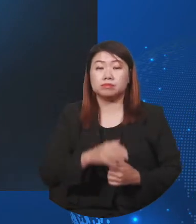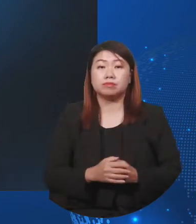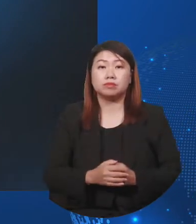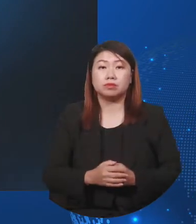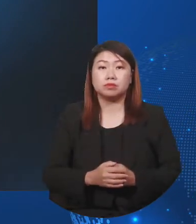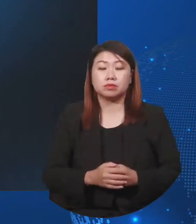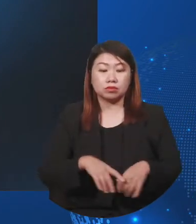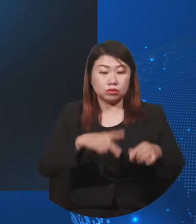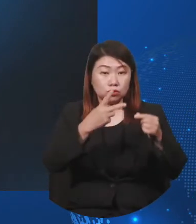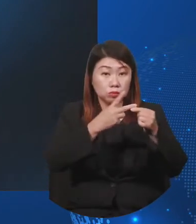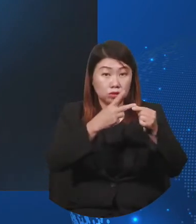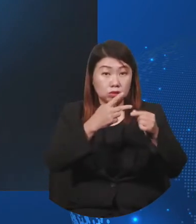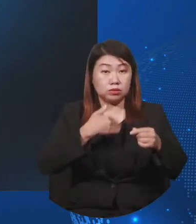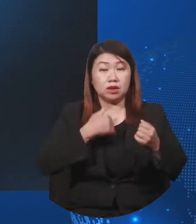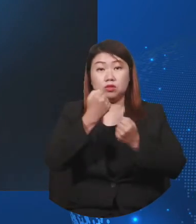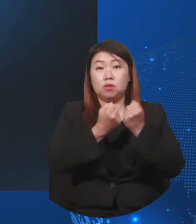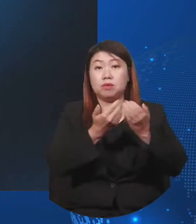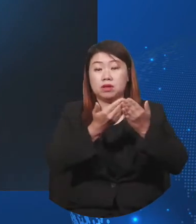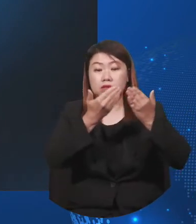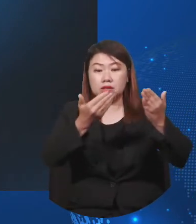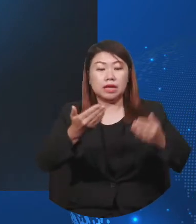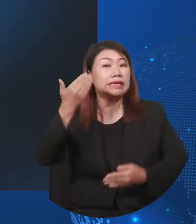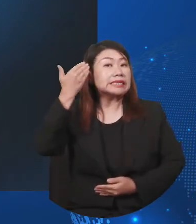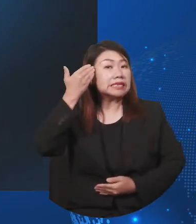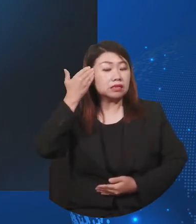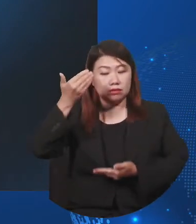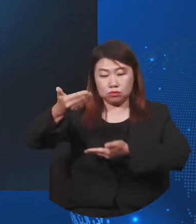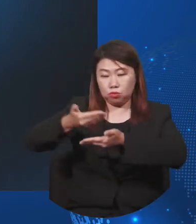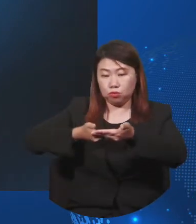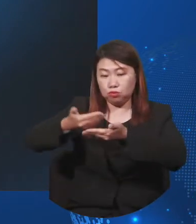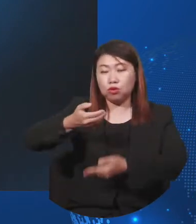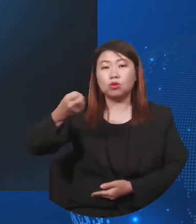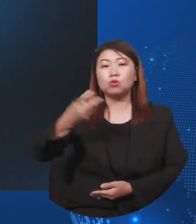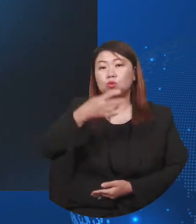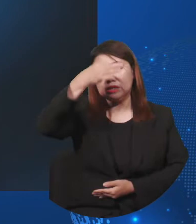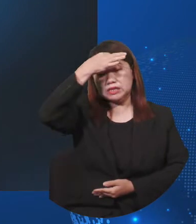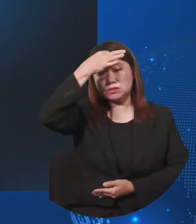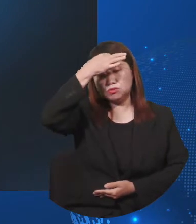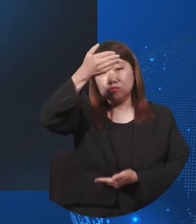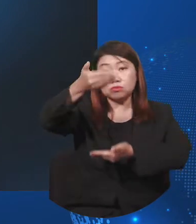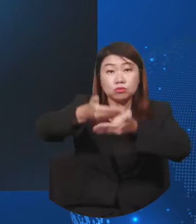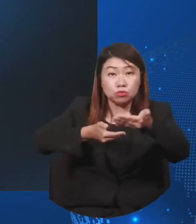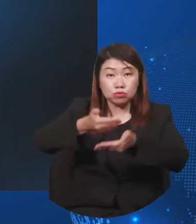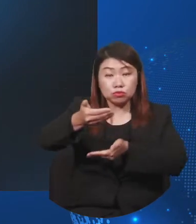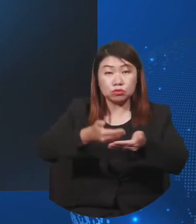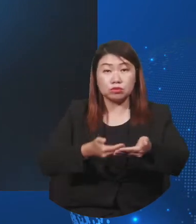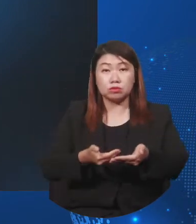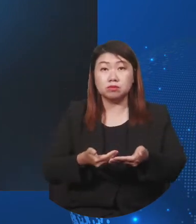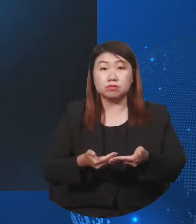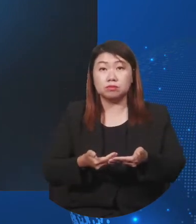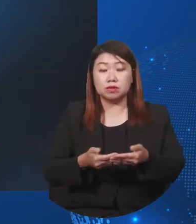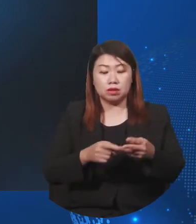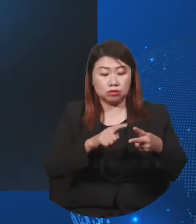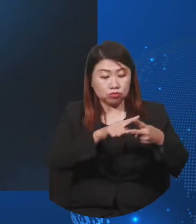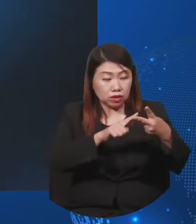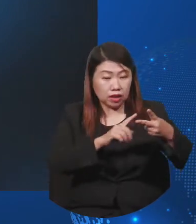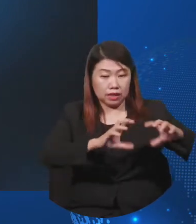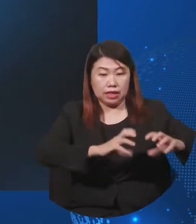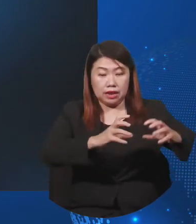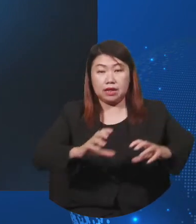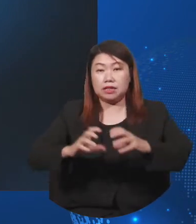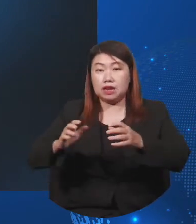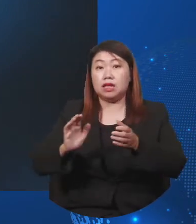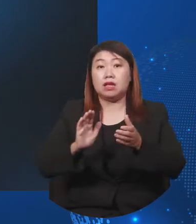knowledge sharing and technology exchanges. That's the bread and butter of South-South cooperation. That, I